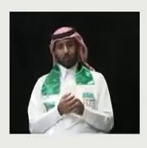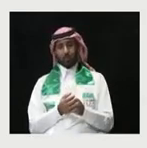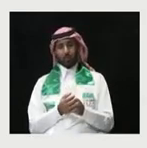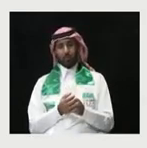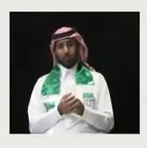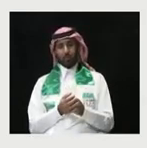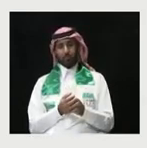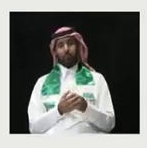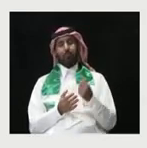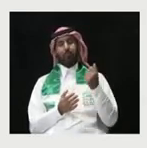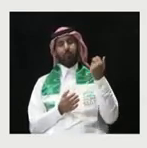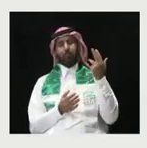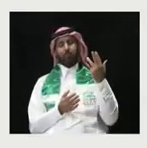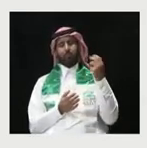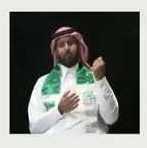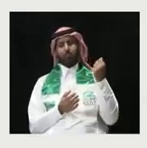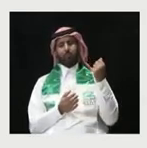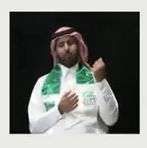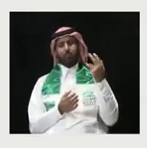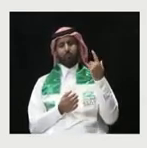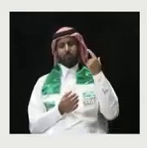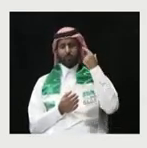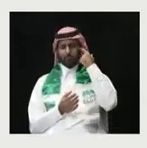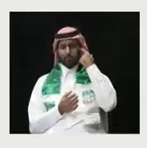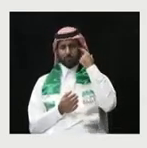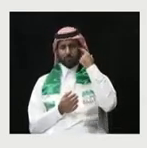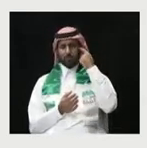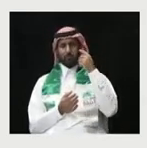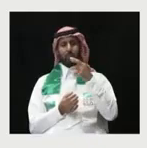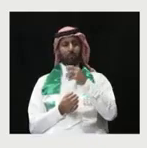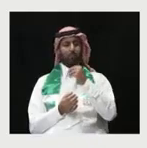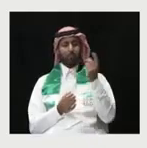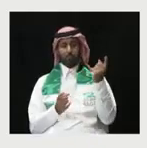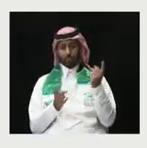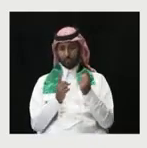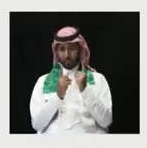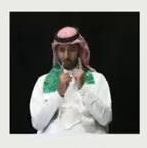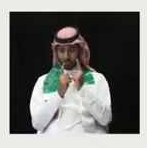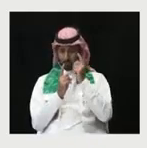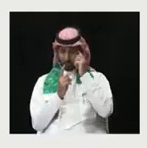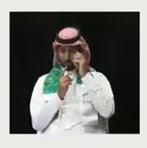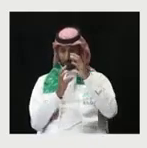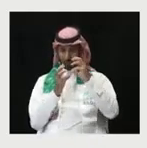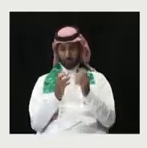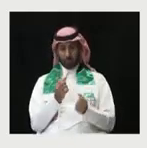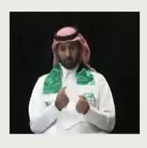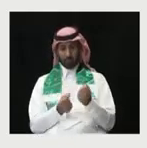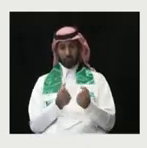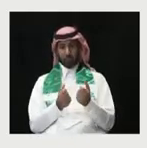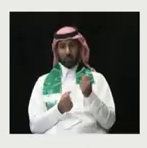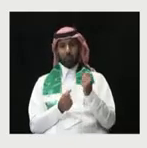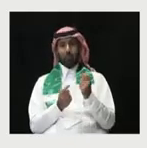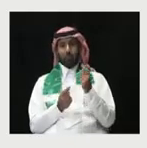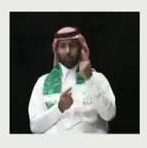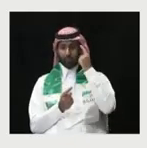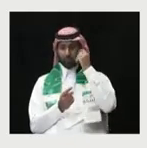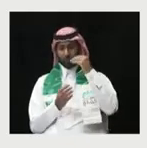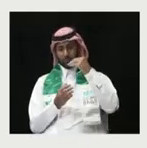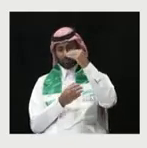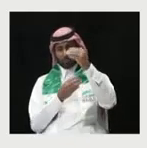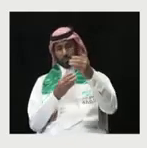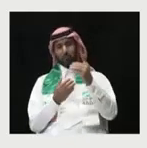In 1990, Tim Berners-Lee and Robert Daly introduced the World Wide Web. About 26 years